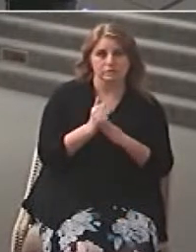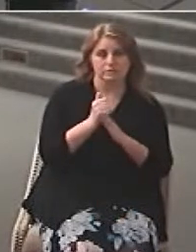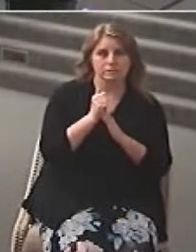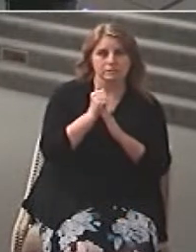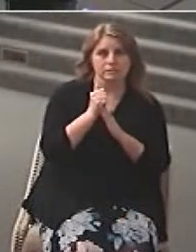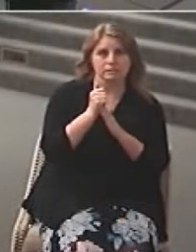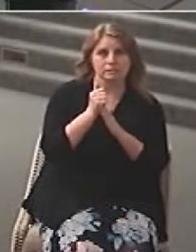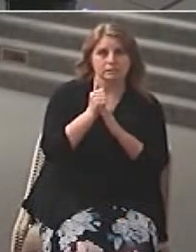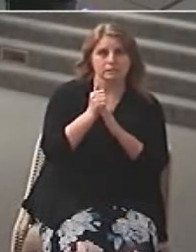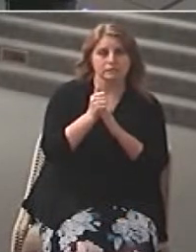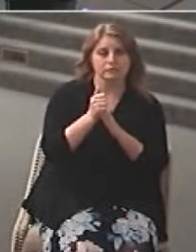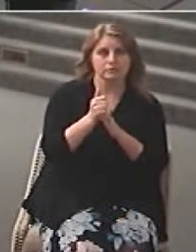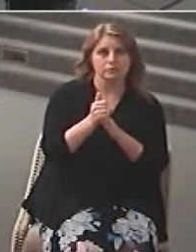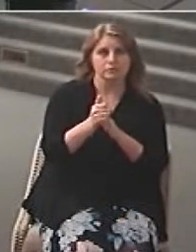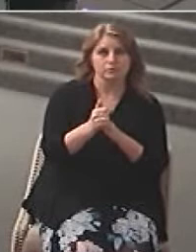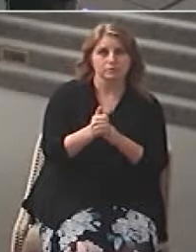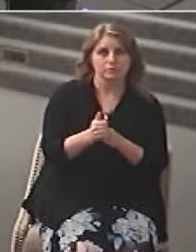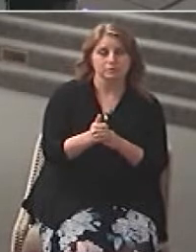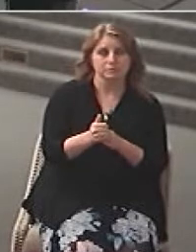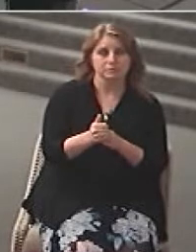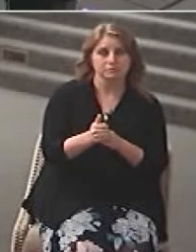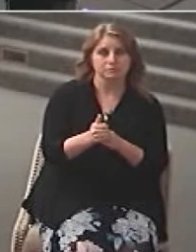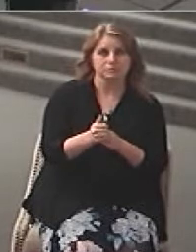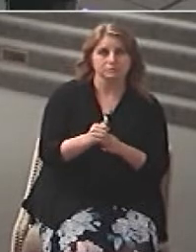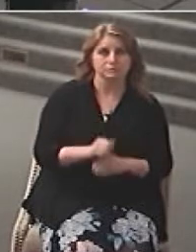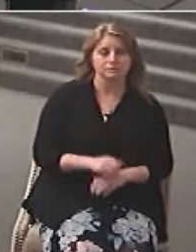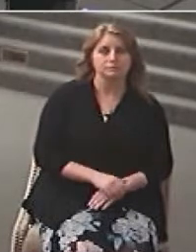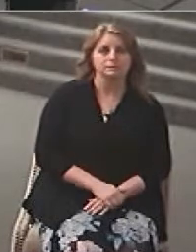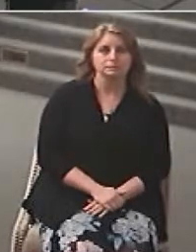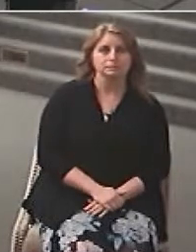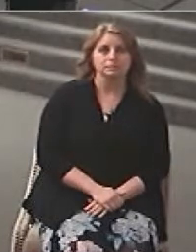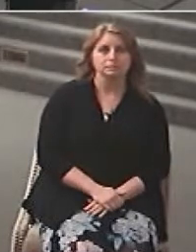is leading the way. Verse number 4.